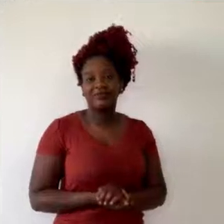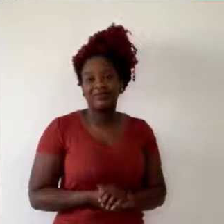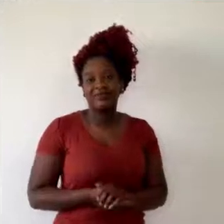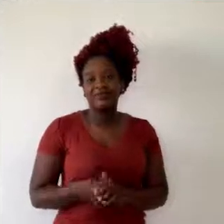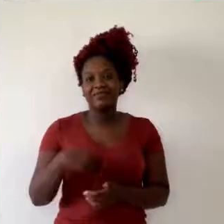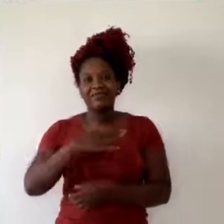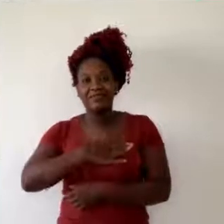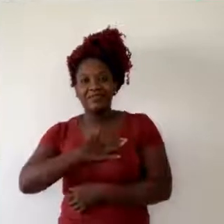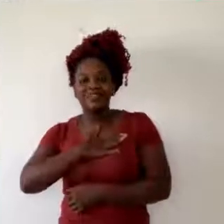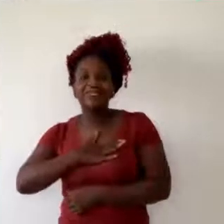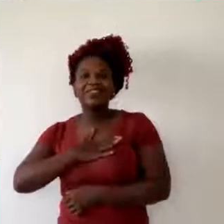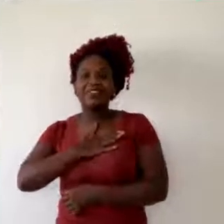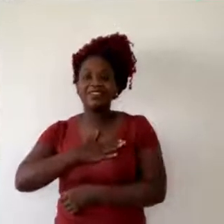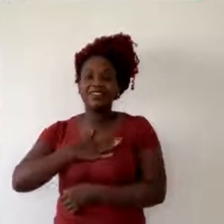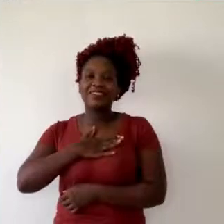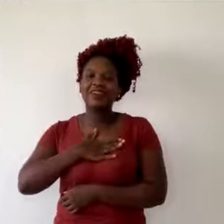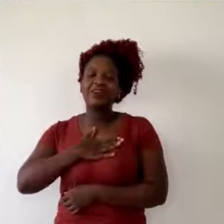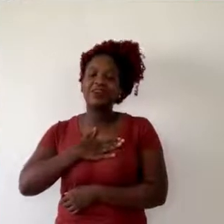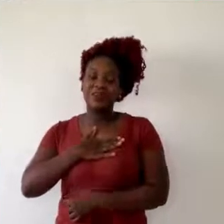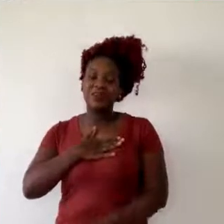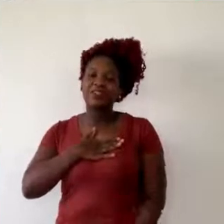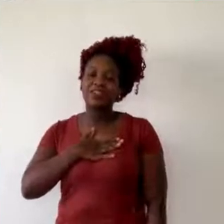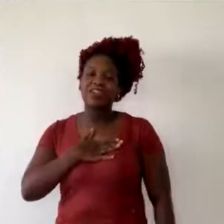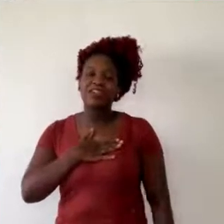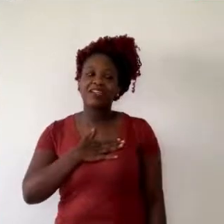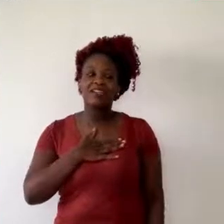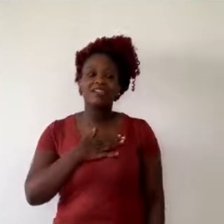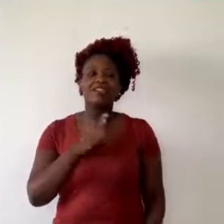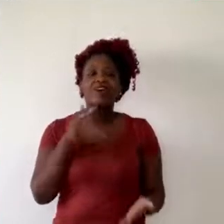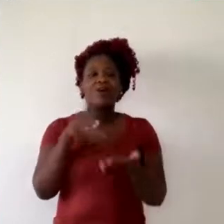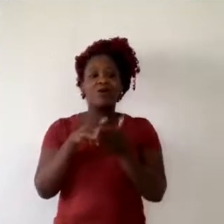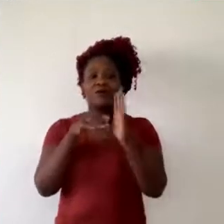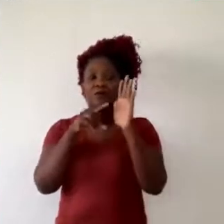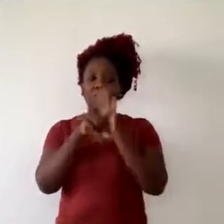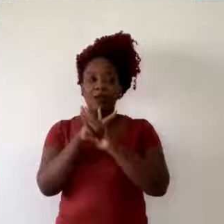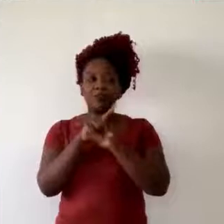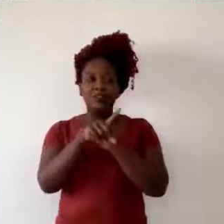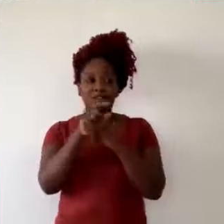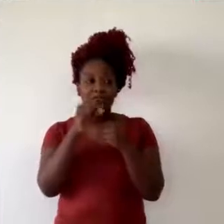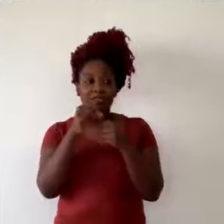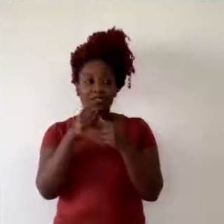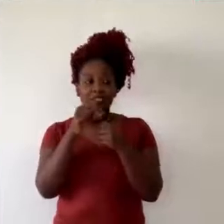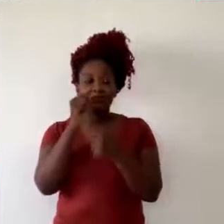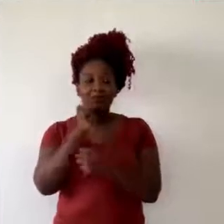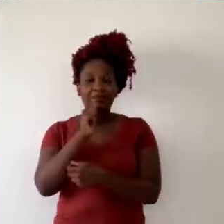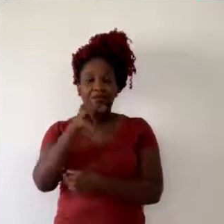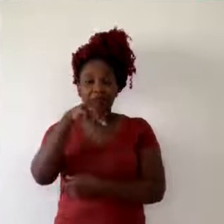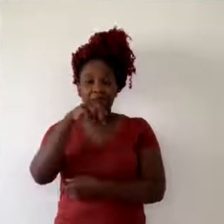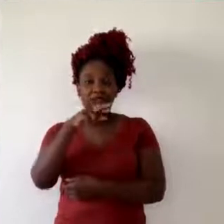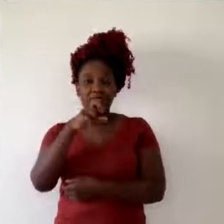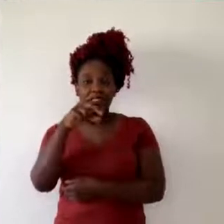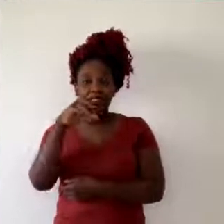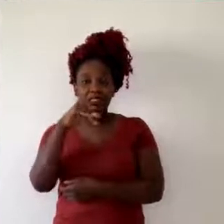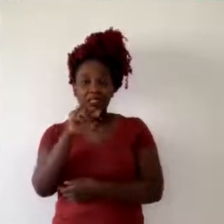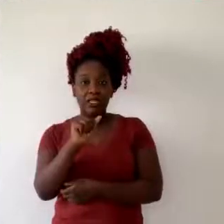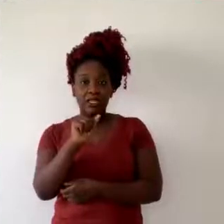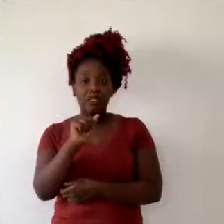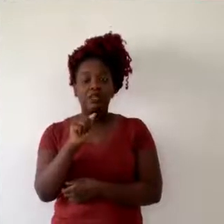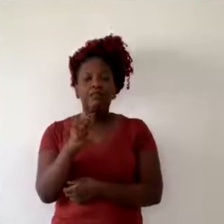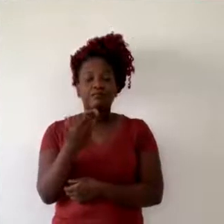I really enjoyed this debate in this last question that you asked Marina,